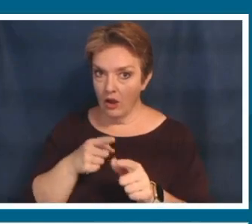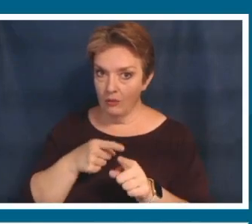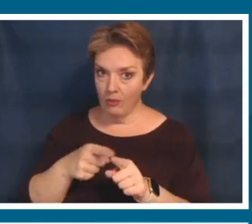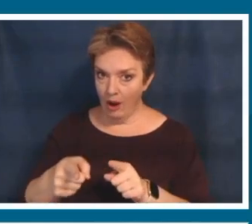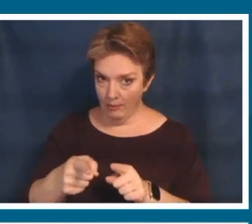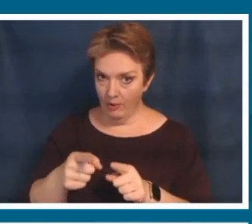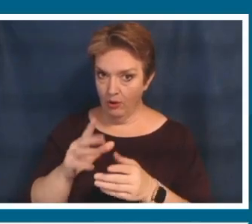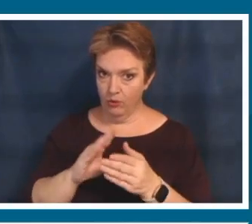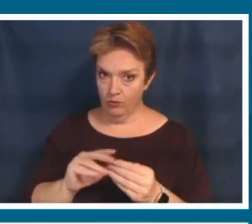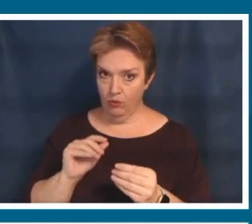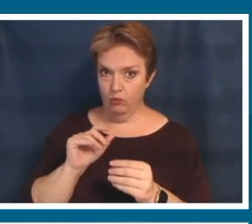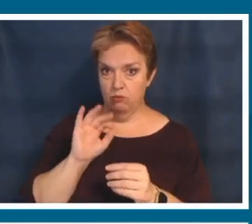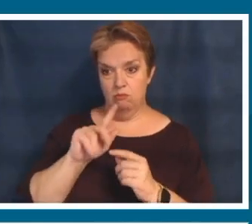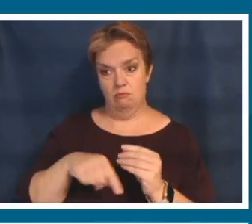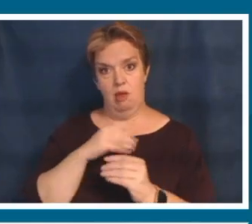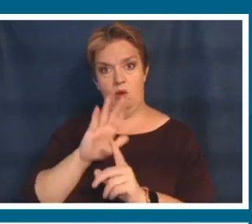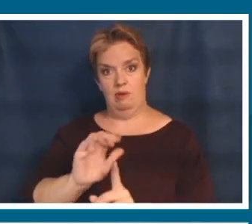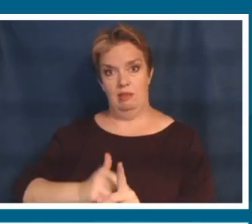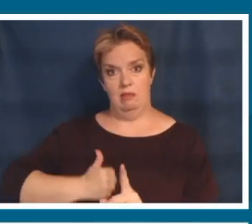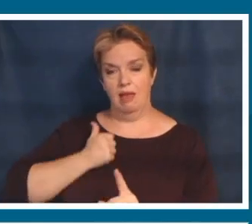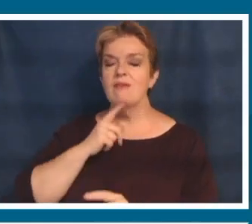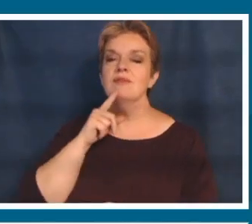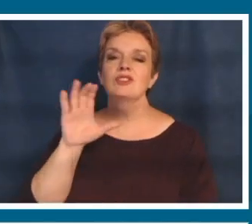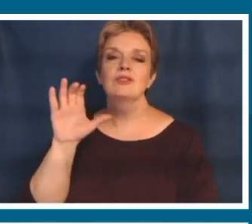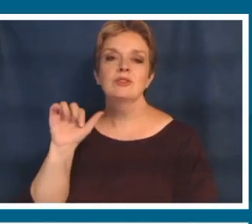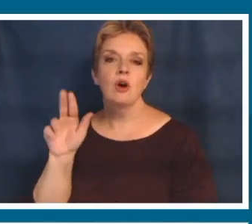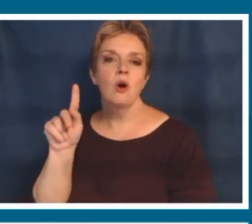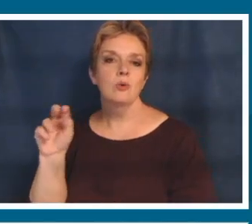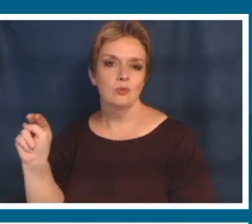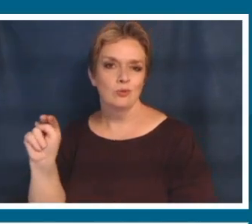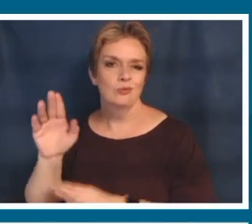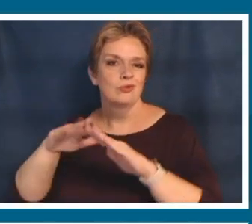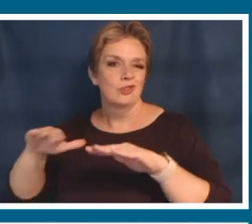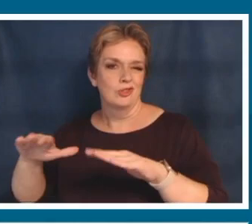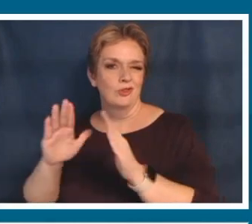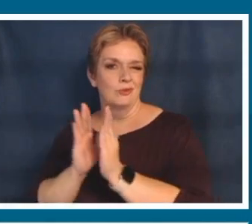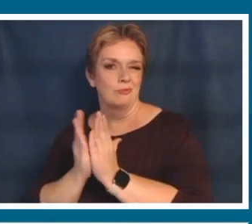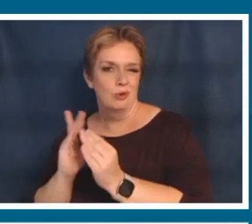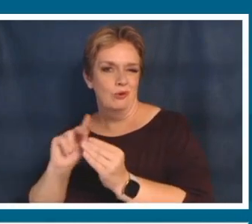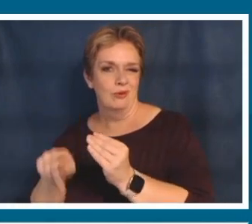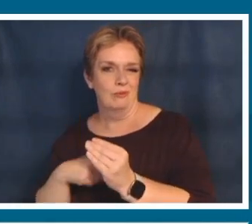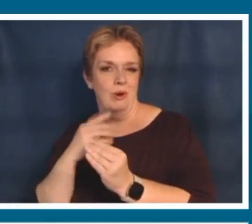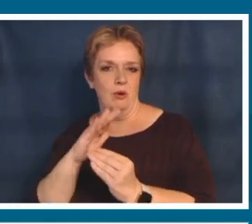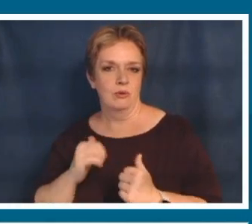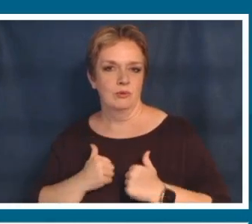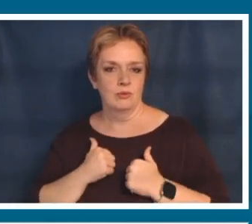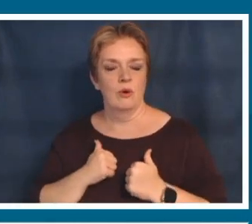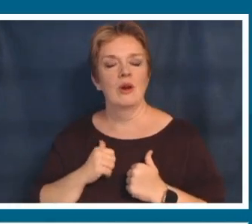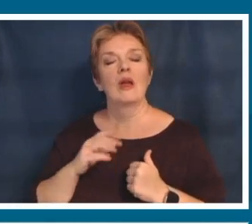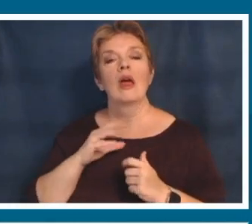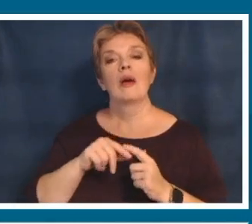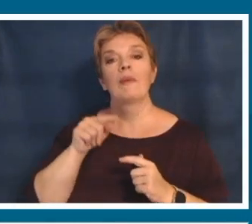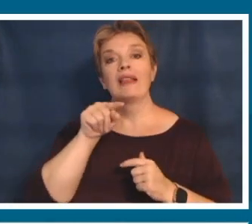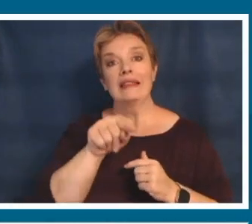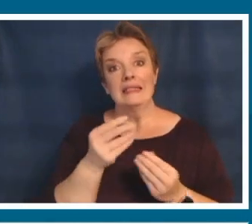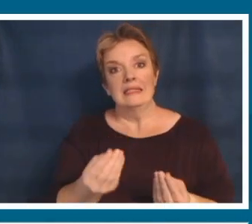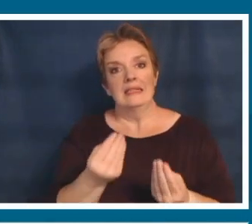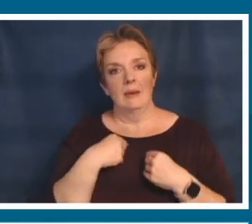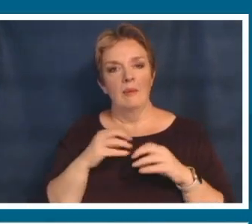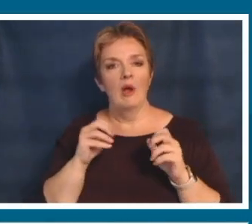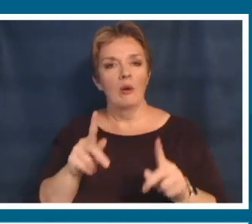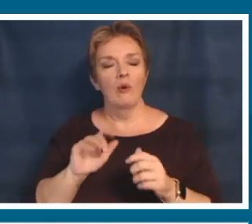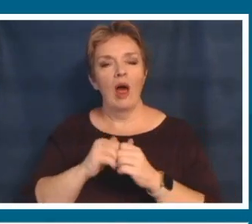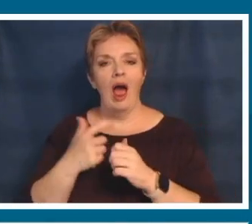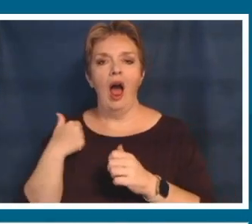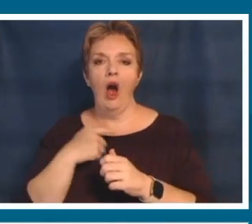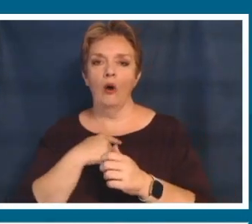story, a children's book of his story. But I wanted to talk about like commemoration, like how people are remembered, the